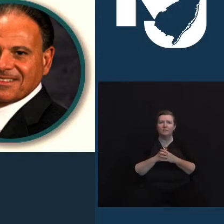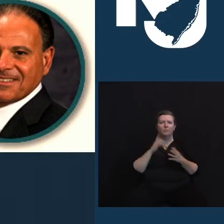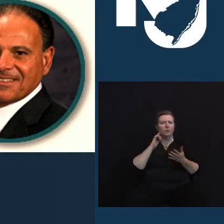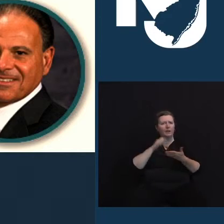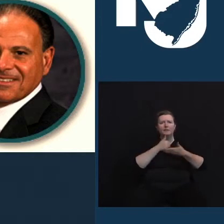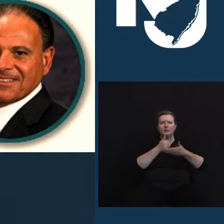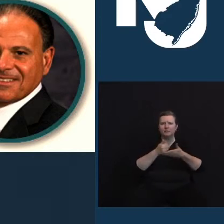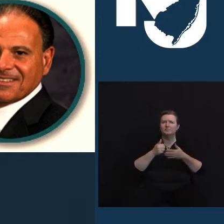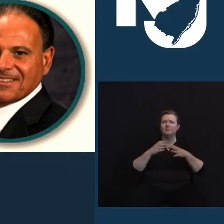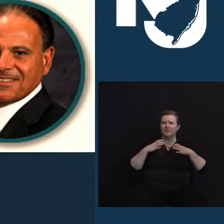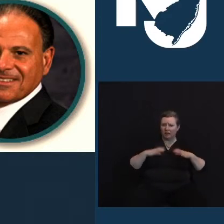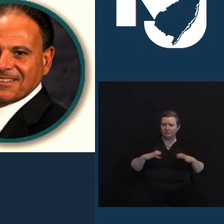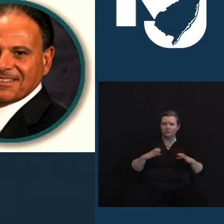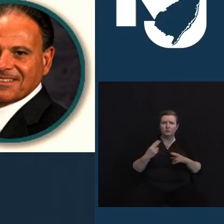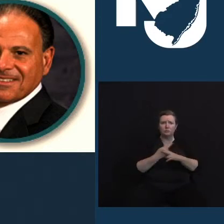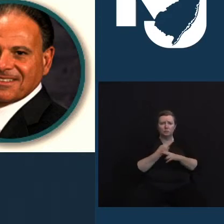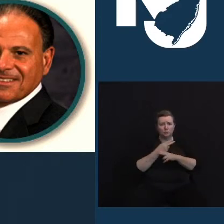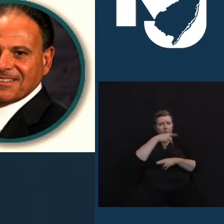safely. Check them out,